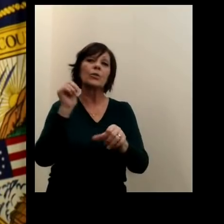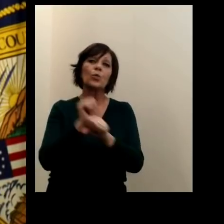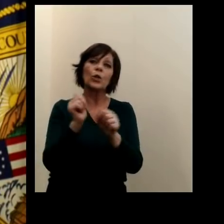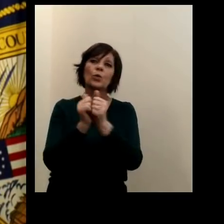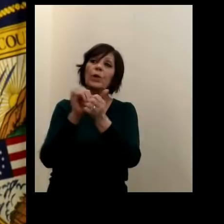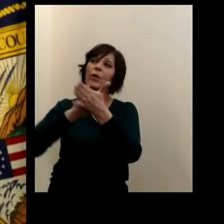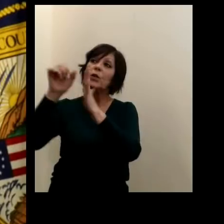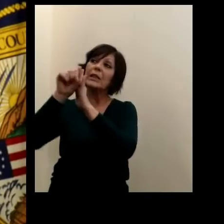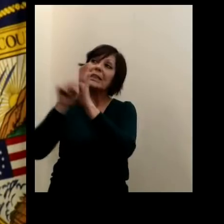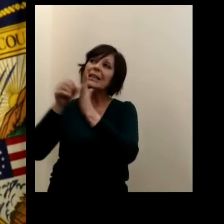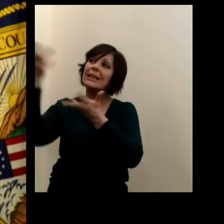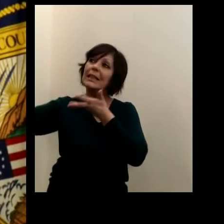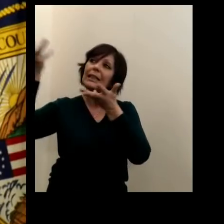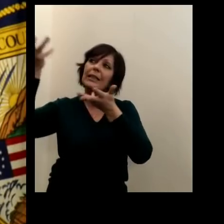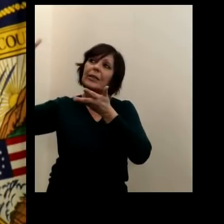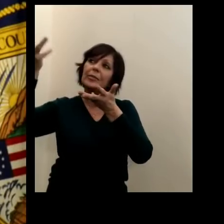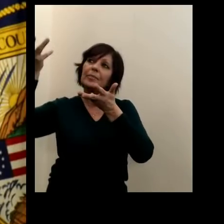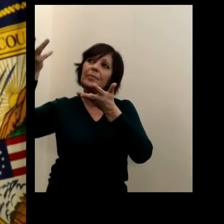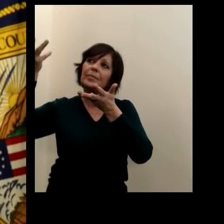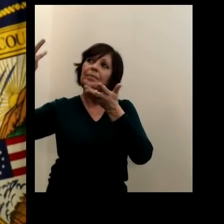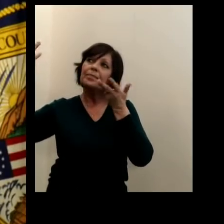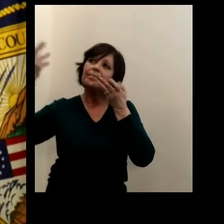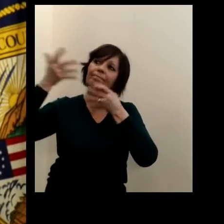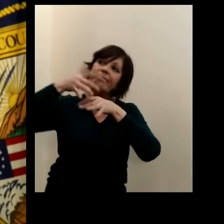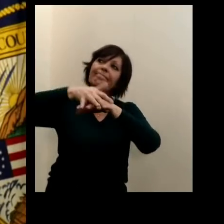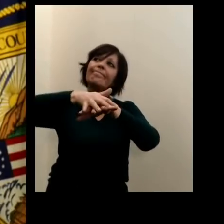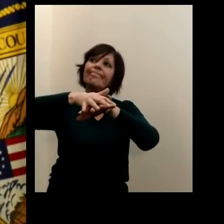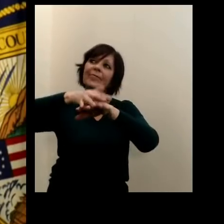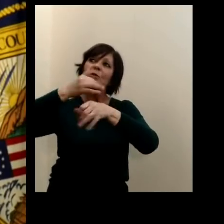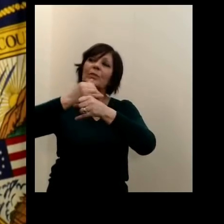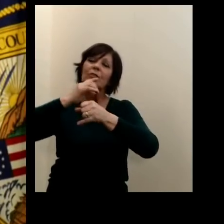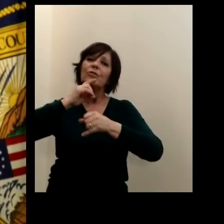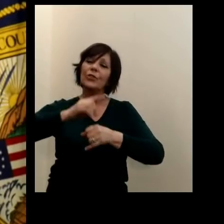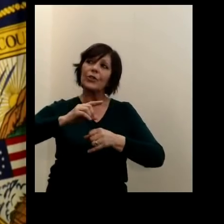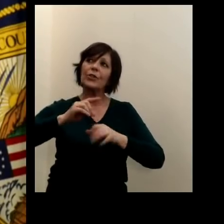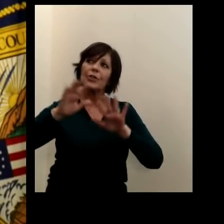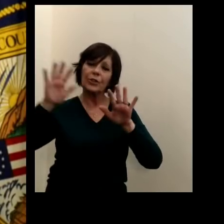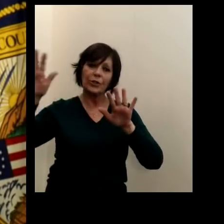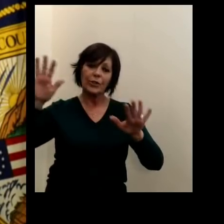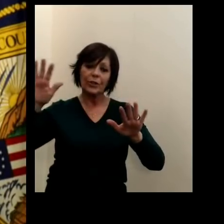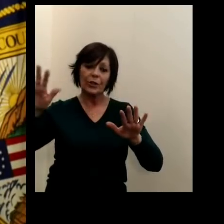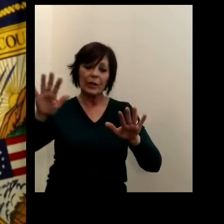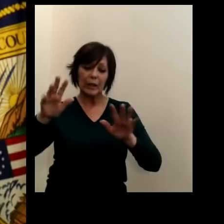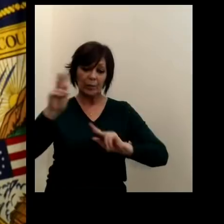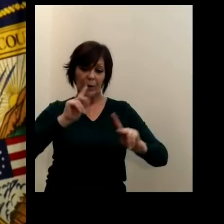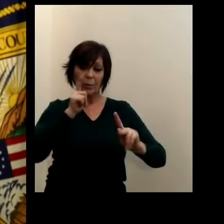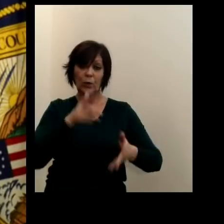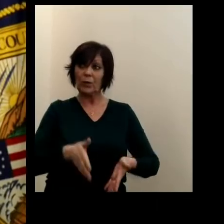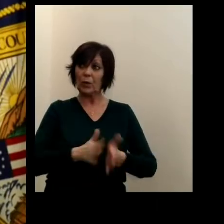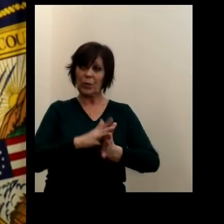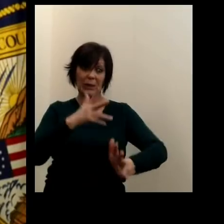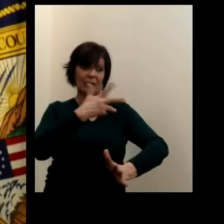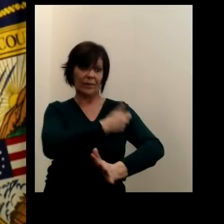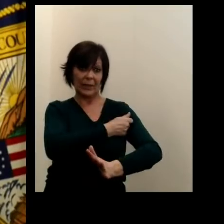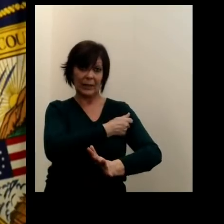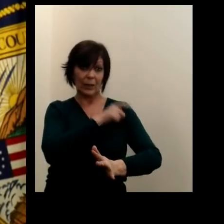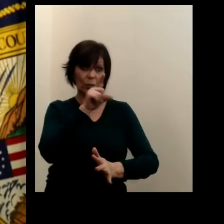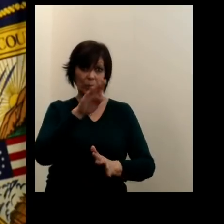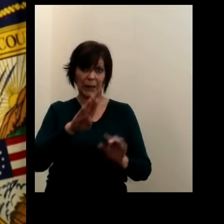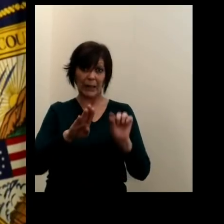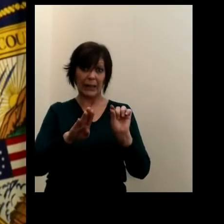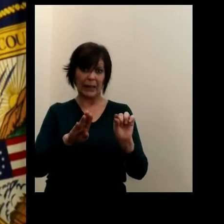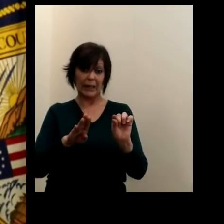State to ensure that the individuals who've requested a vaccine that are in the 1B